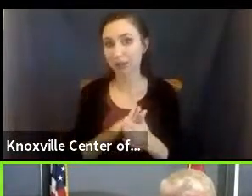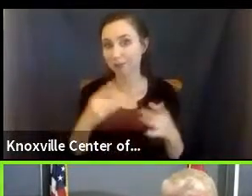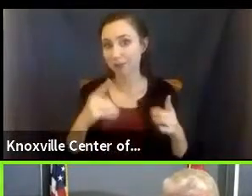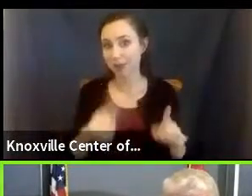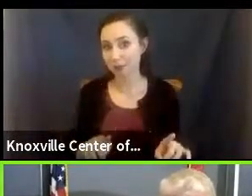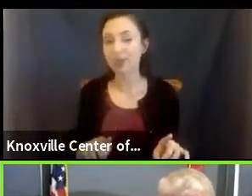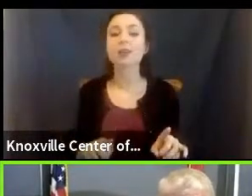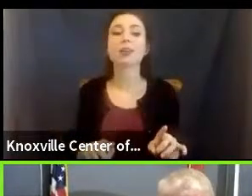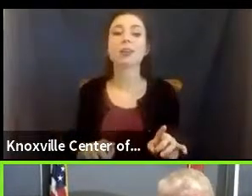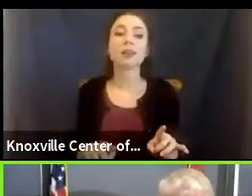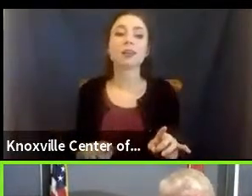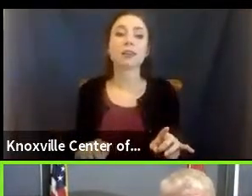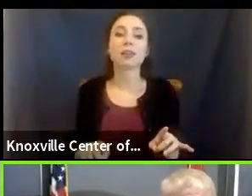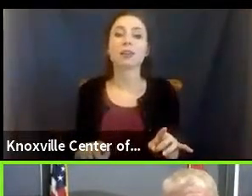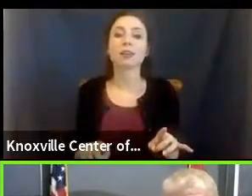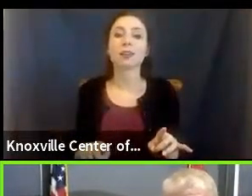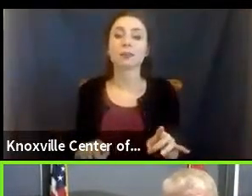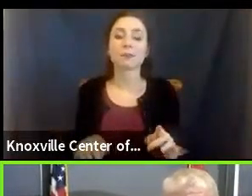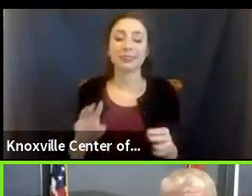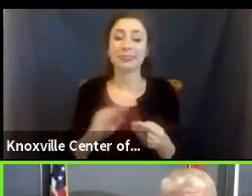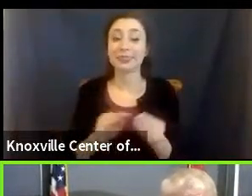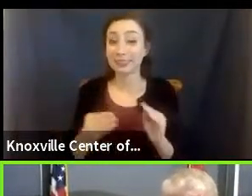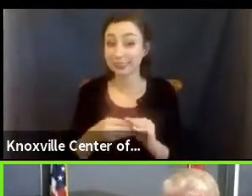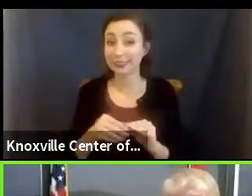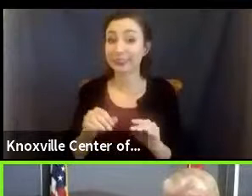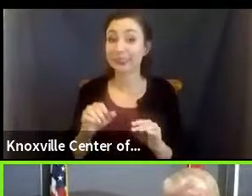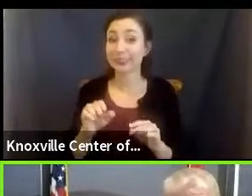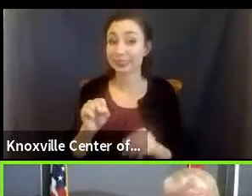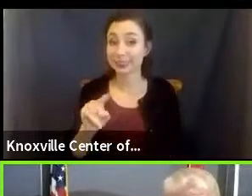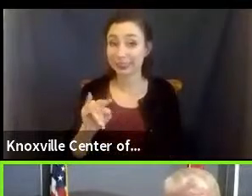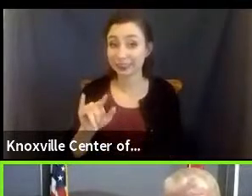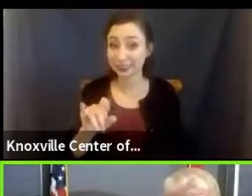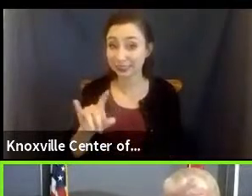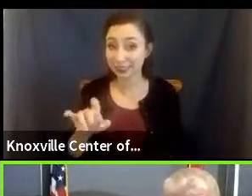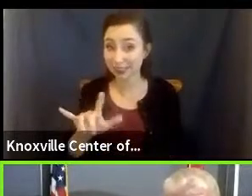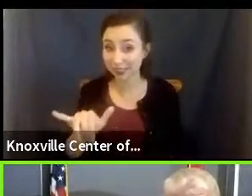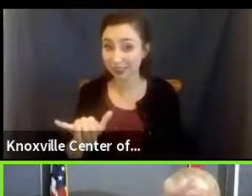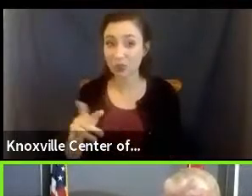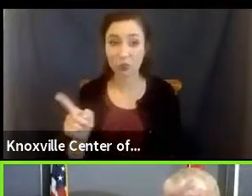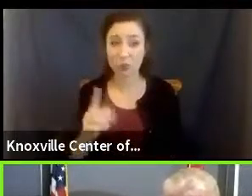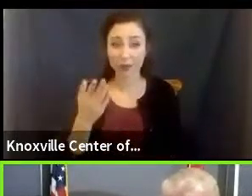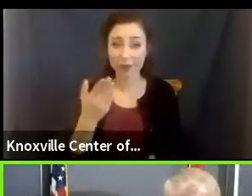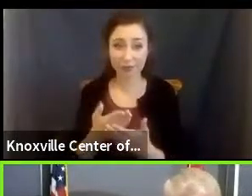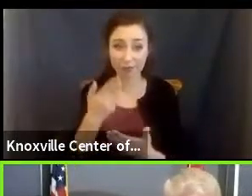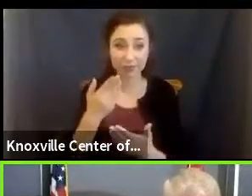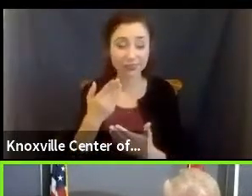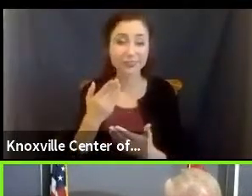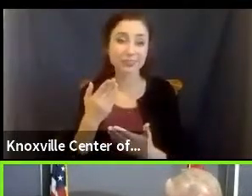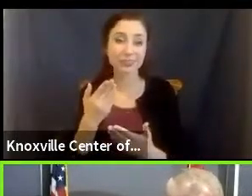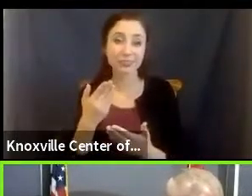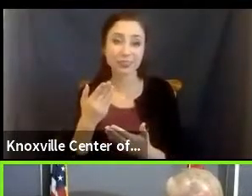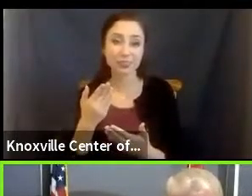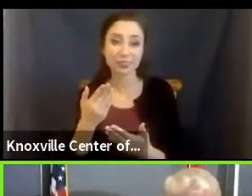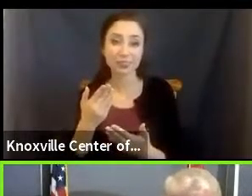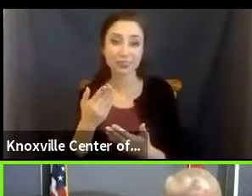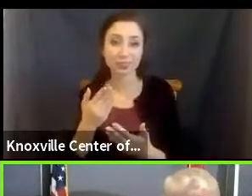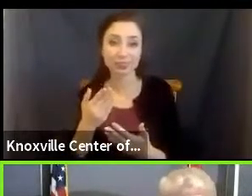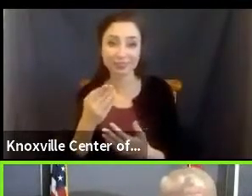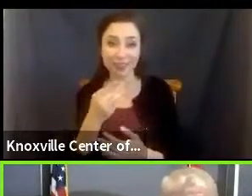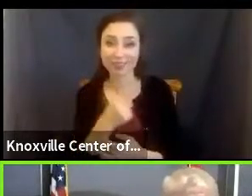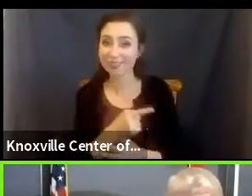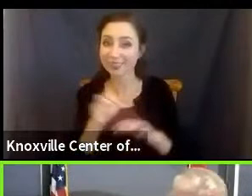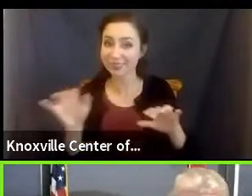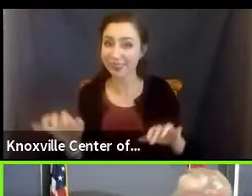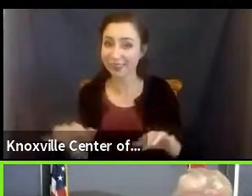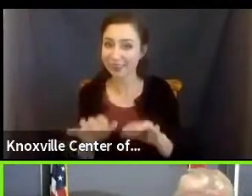But statistically, where is the evidence that when we look across the board, that this